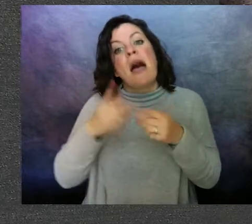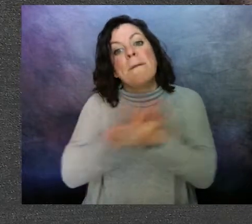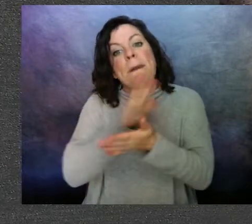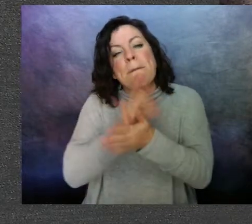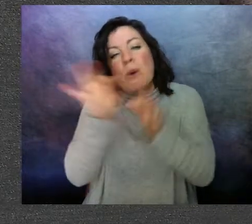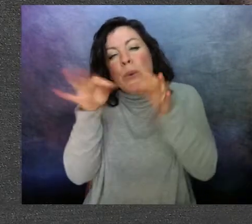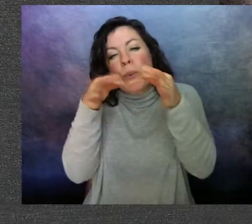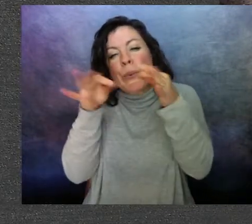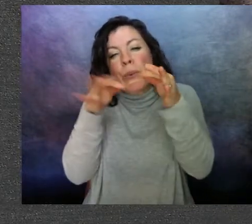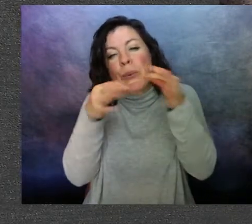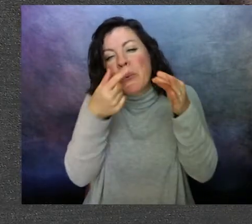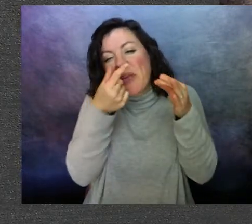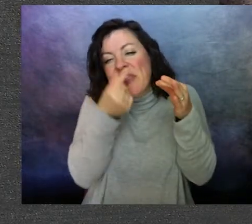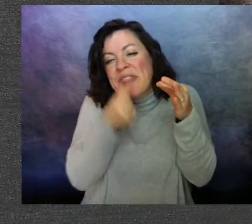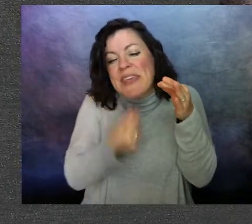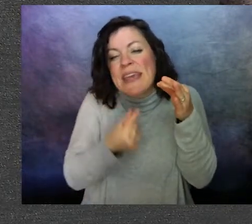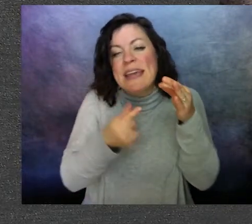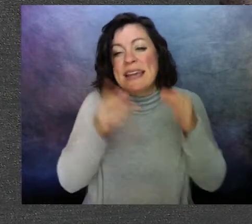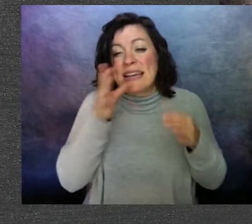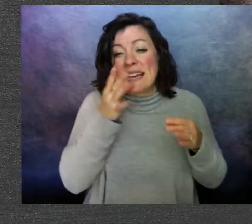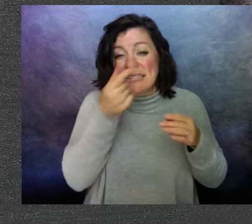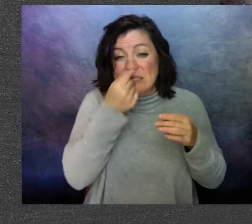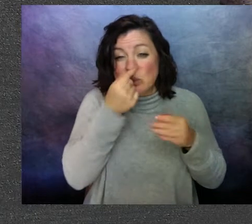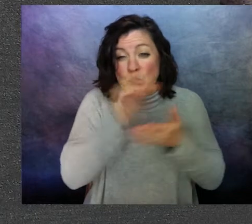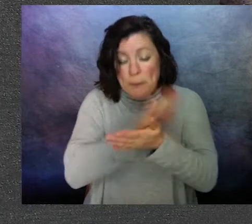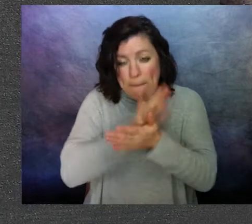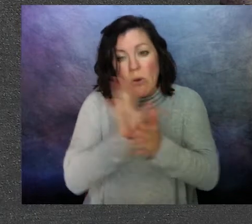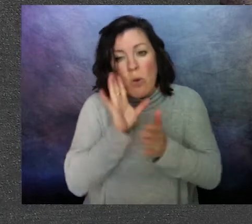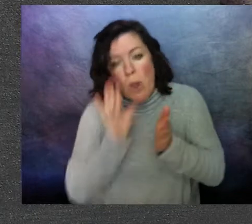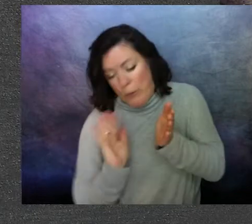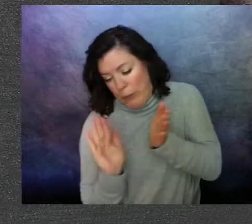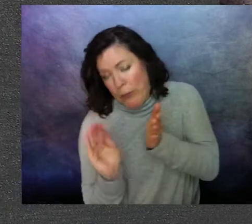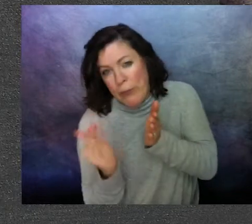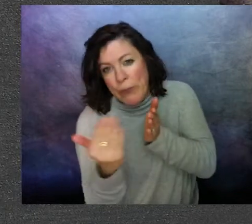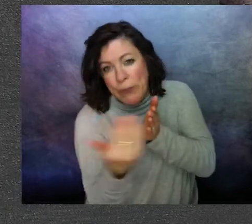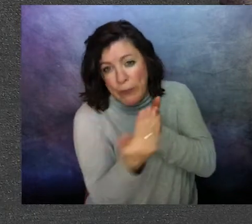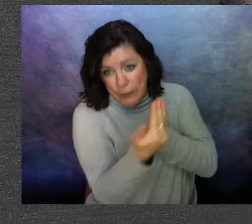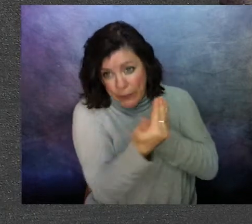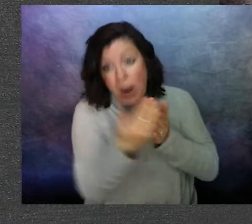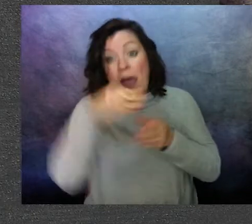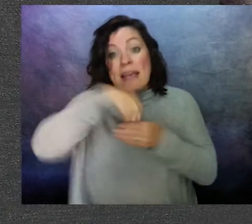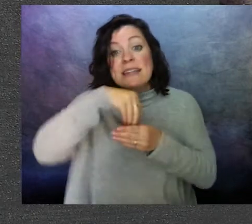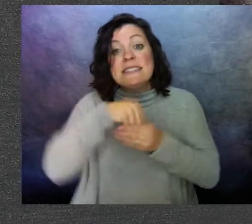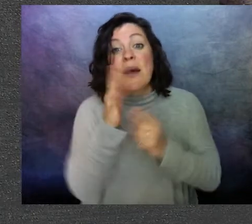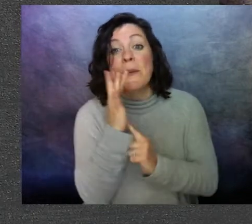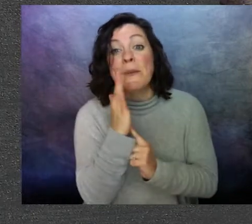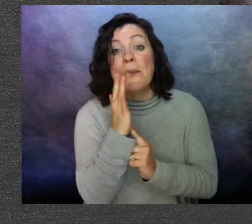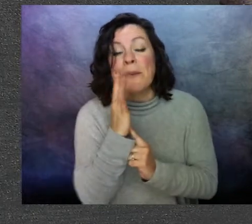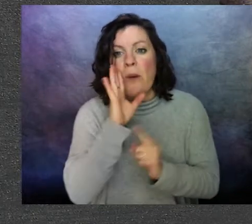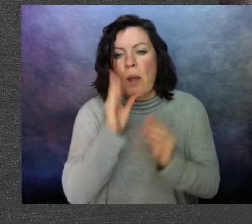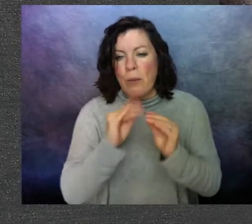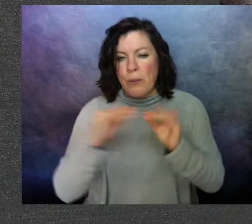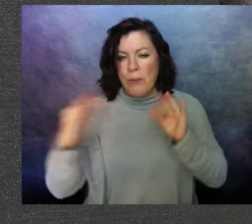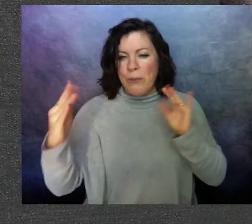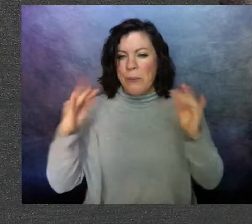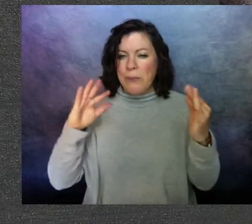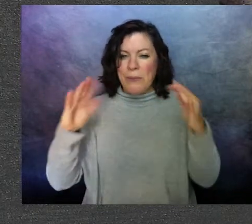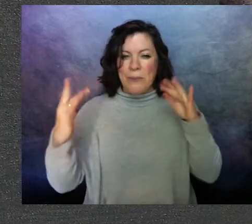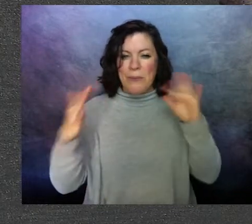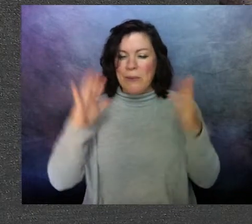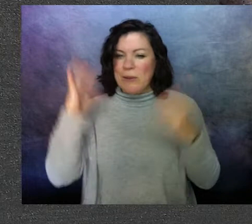or tea light in there, oh my goodness, it will just bright up. It will brighten up everything with that red, yellow, and orange, the colors of